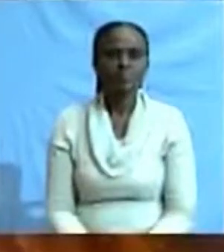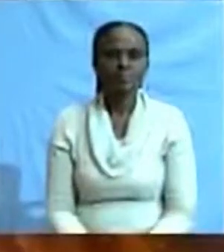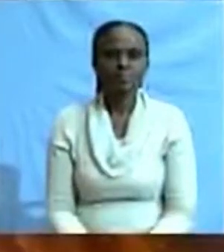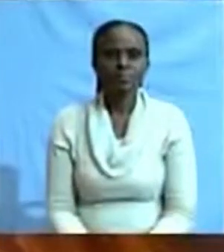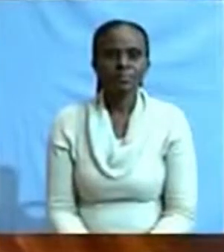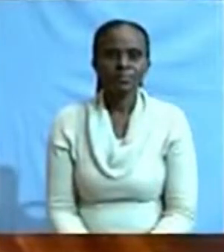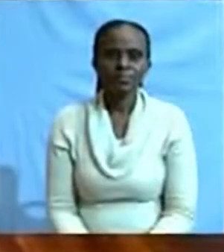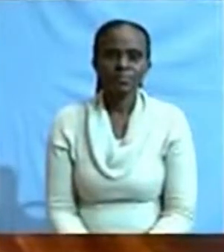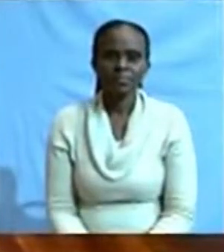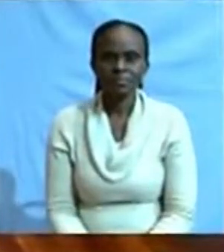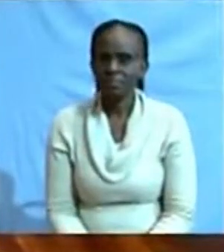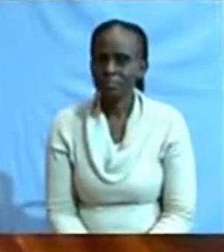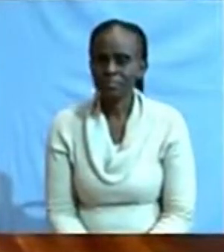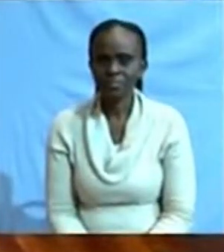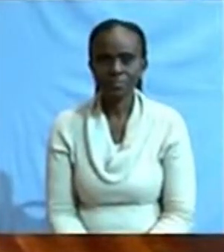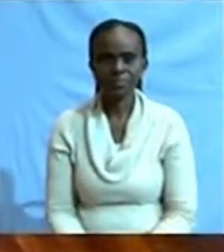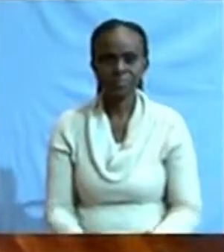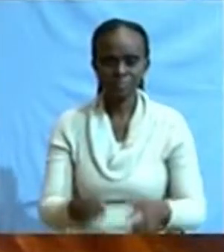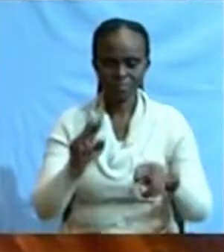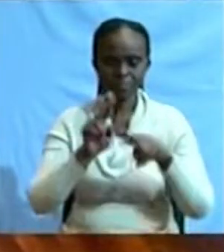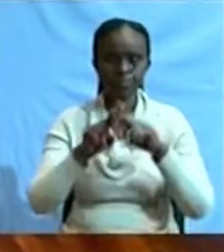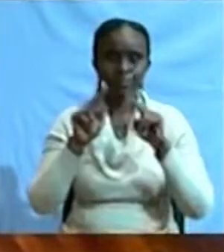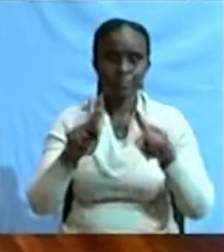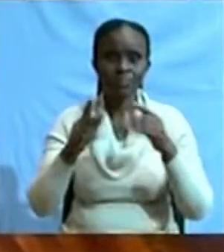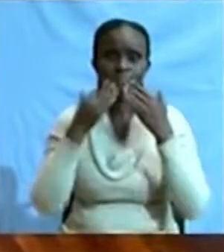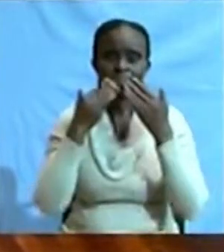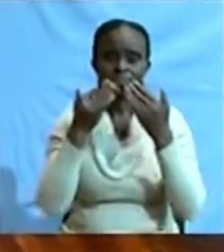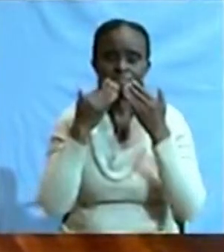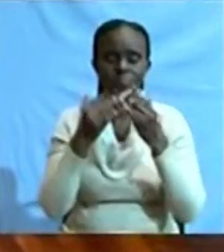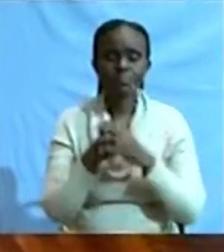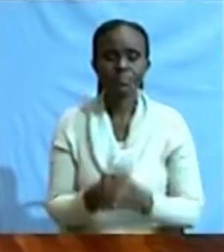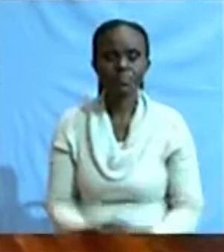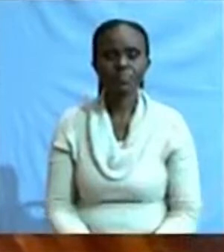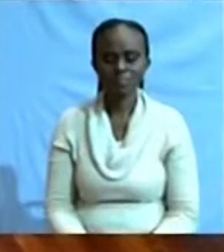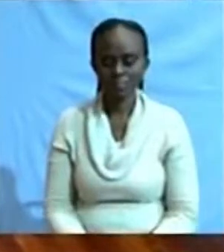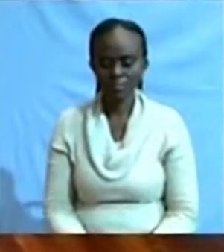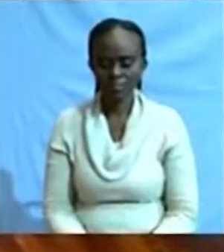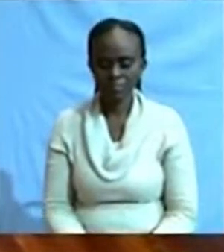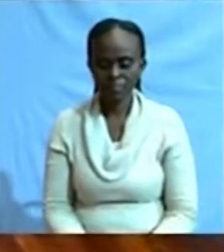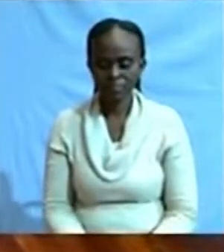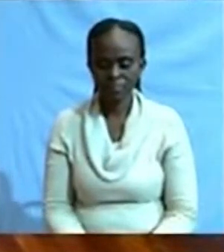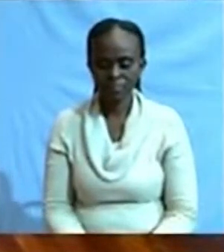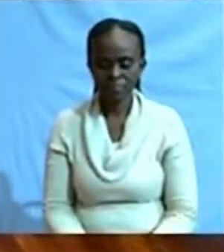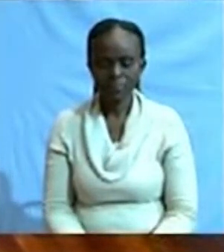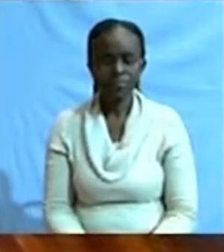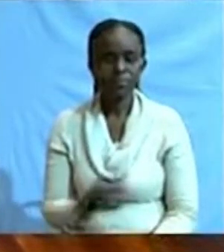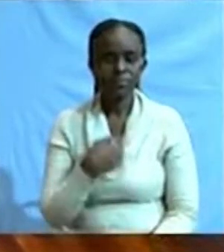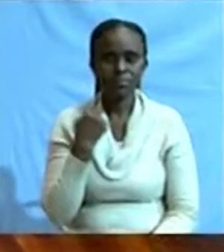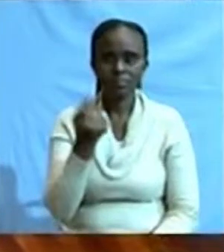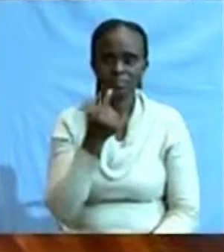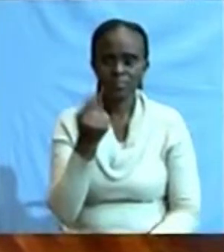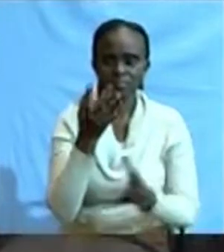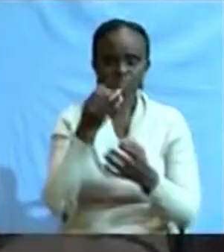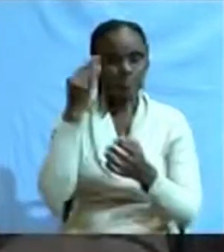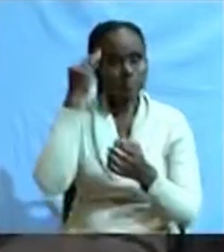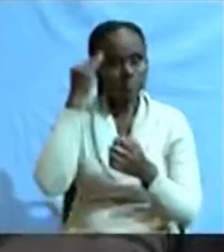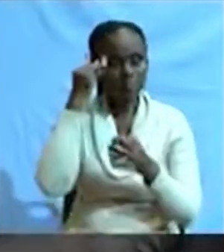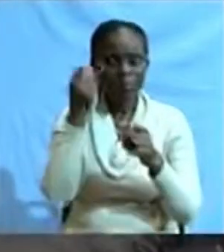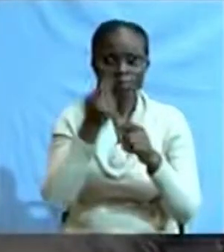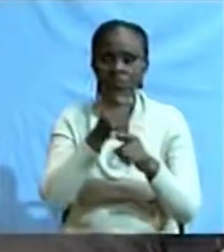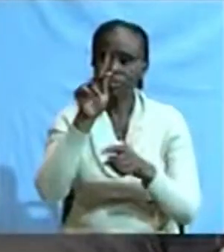Nyambos. Thank you so much, Chair. I just want to find out from the